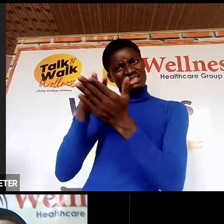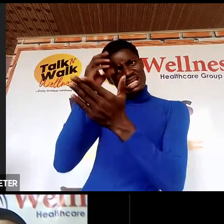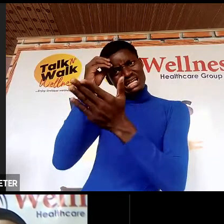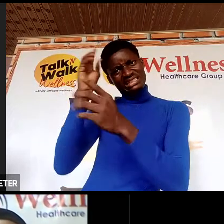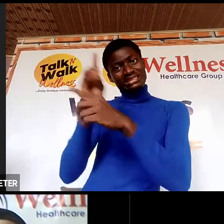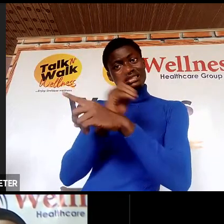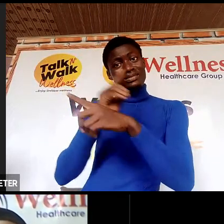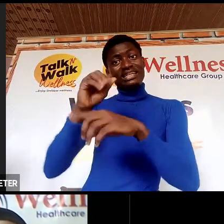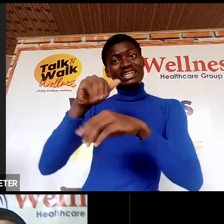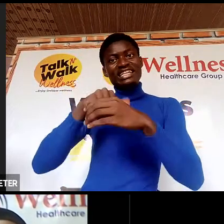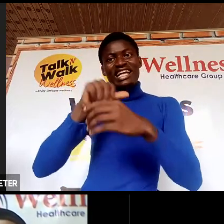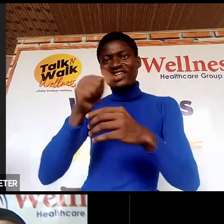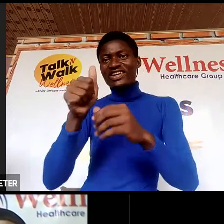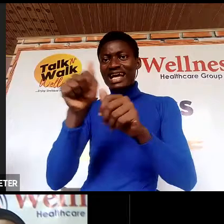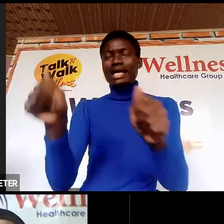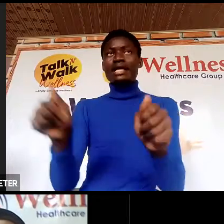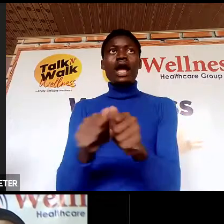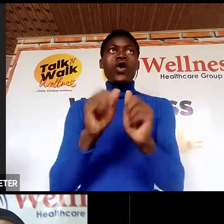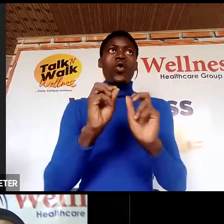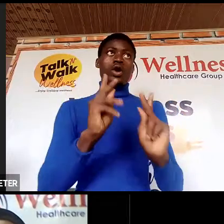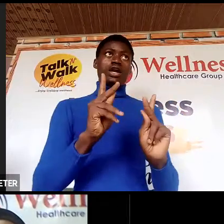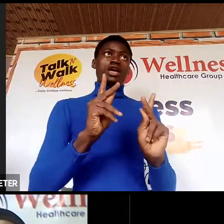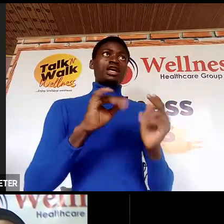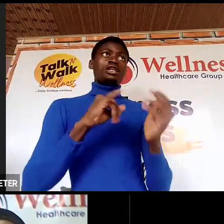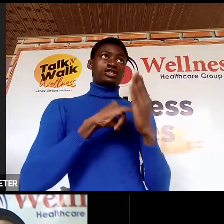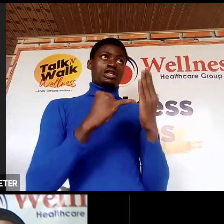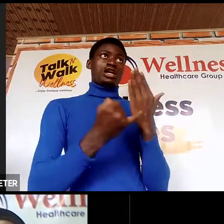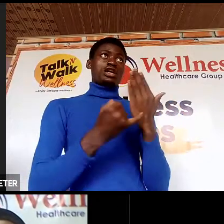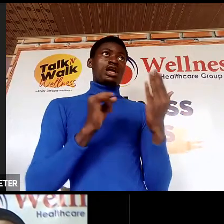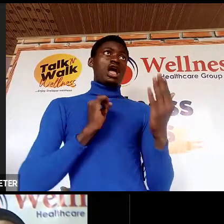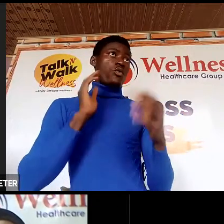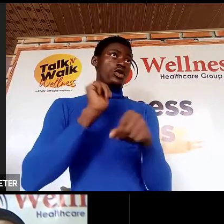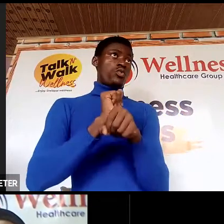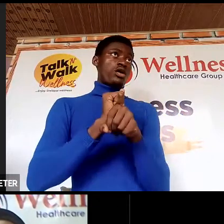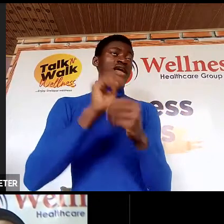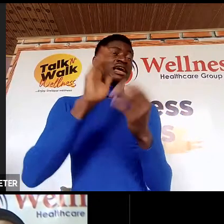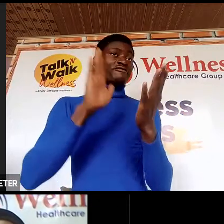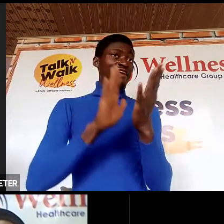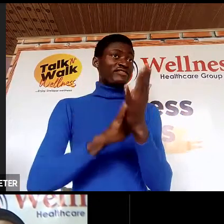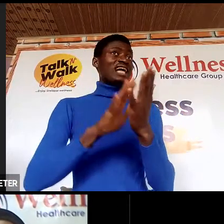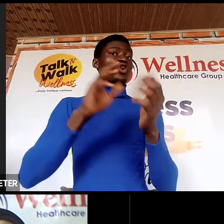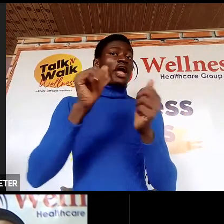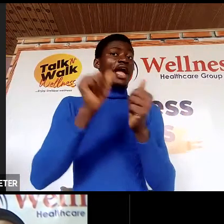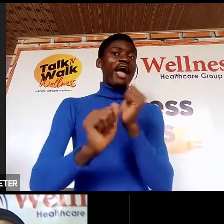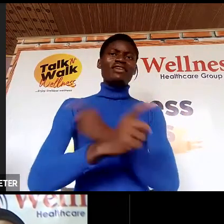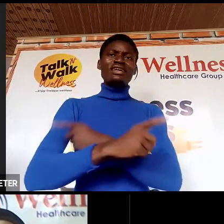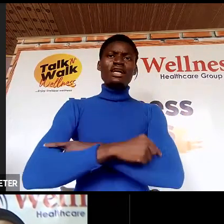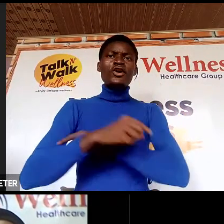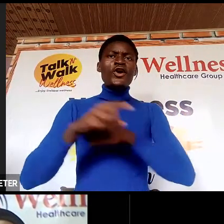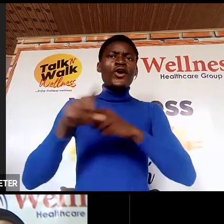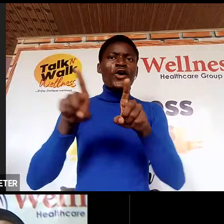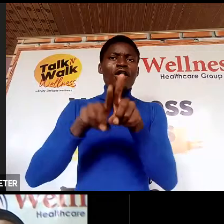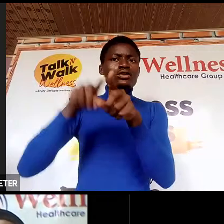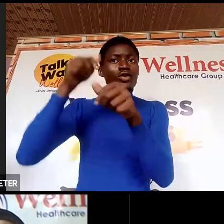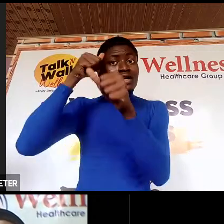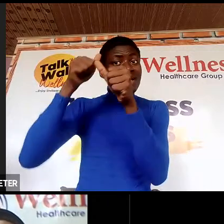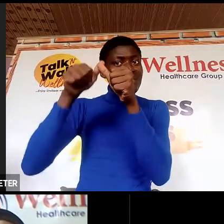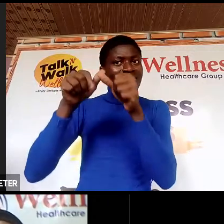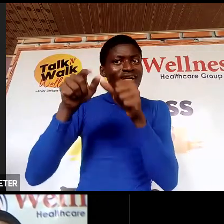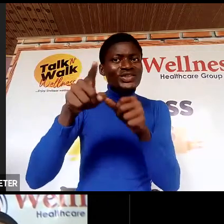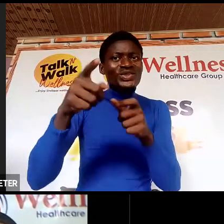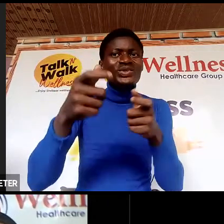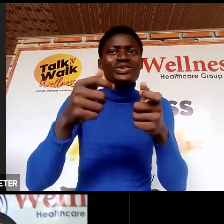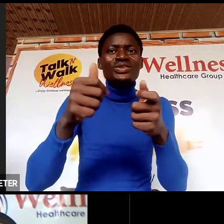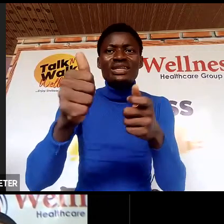day. And bearing in mind that just like I've said that you are the driver of your finances, you can actually be the driver of your fitness as